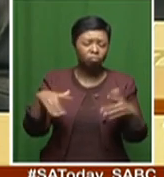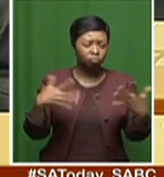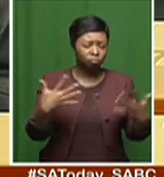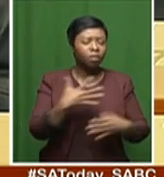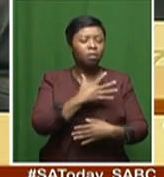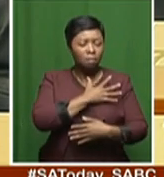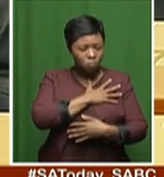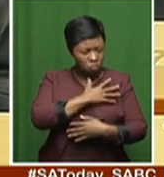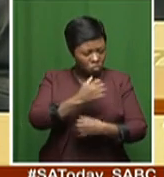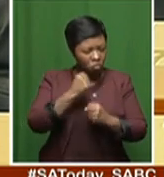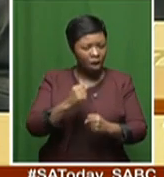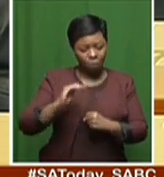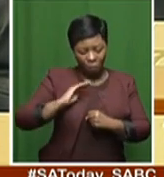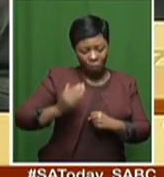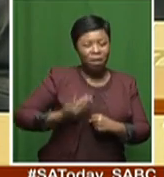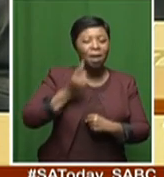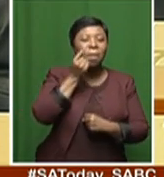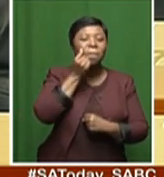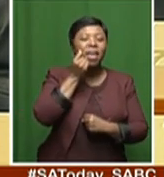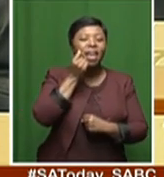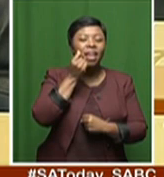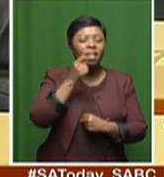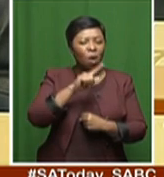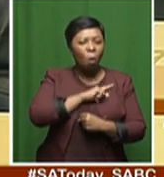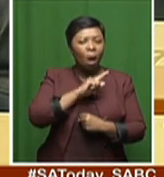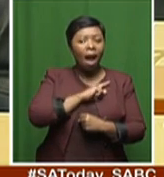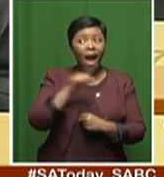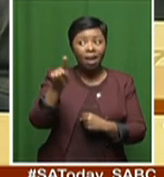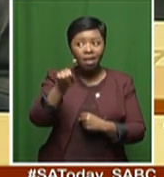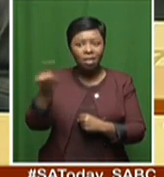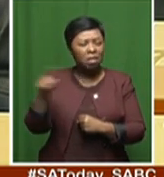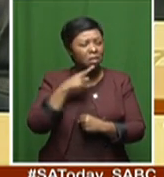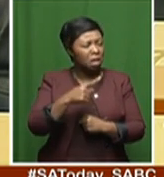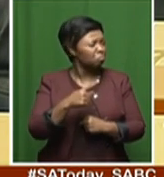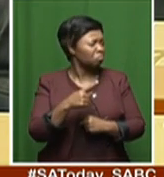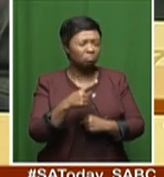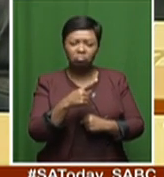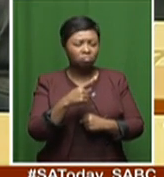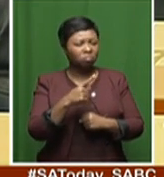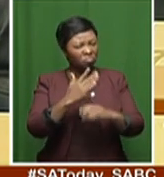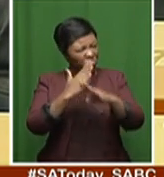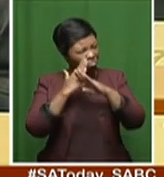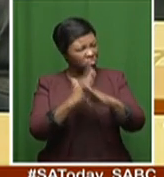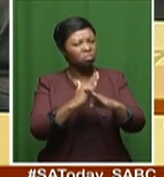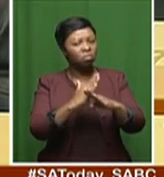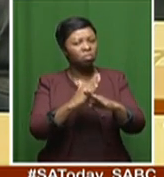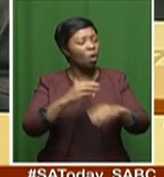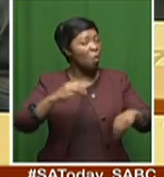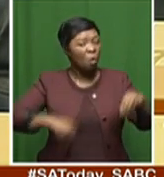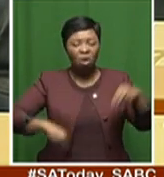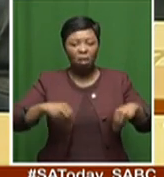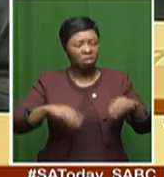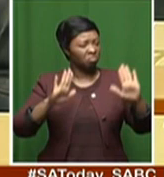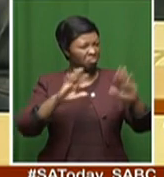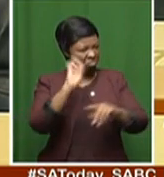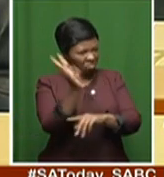country who, because of their abhorrence of corruption, blew whistles. And I